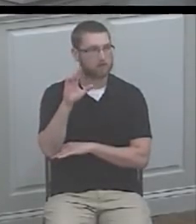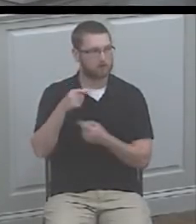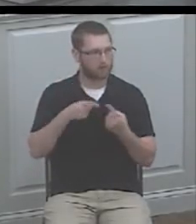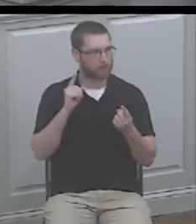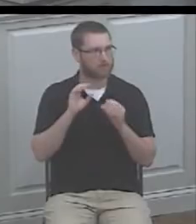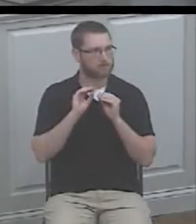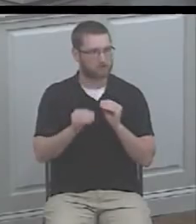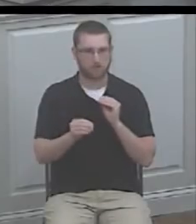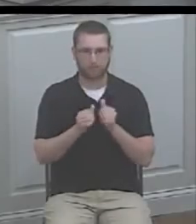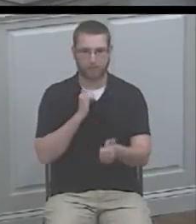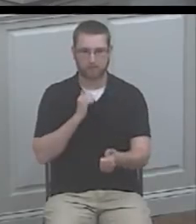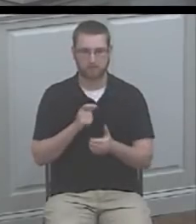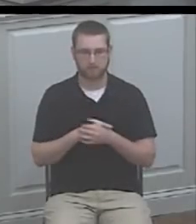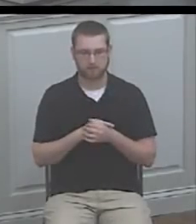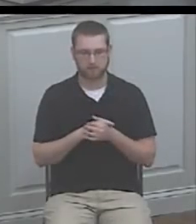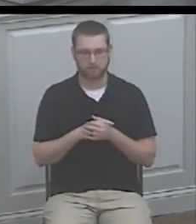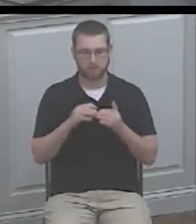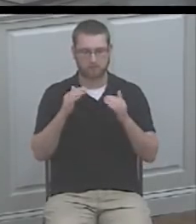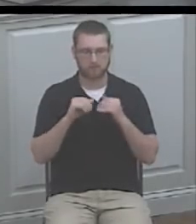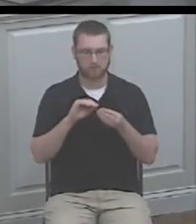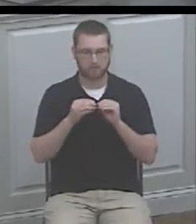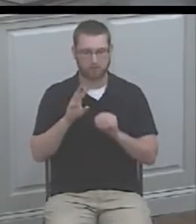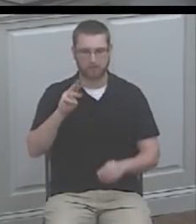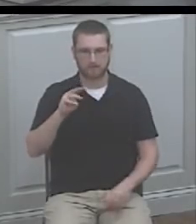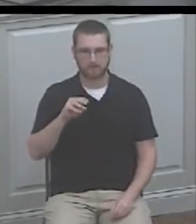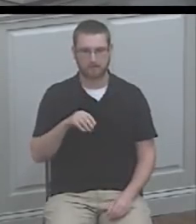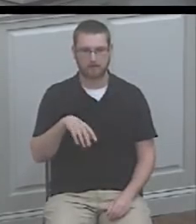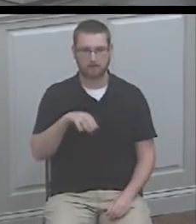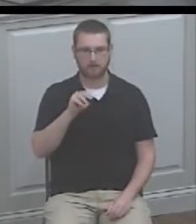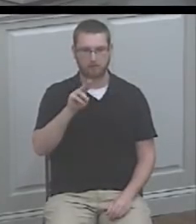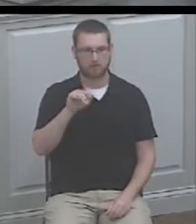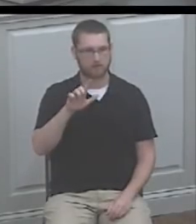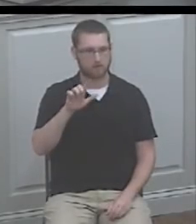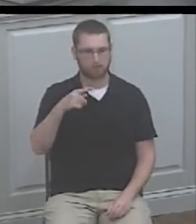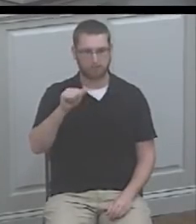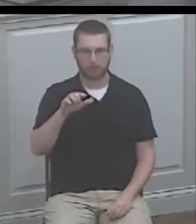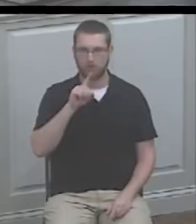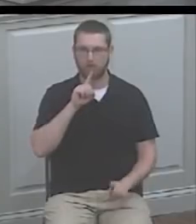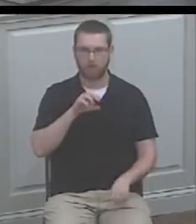Opposed, like sign. Motion carries. Item 16 is municipal order number